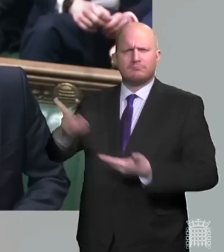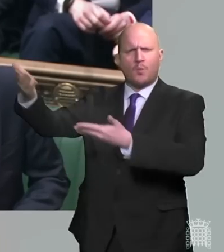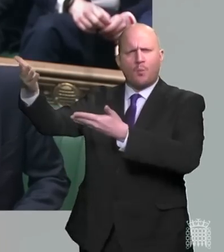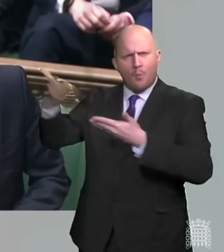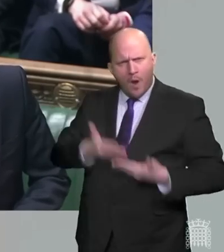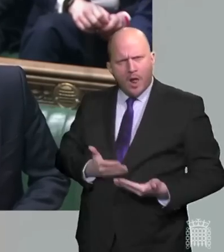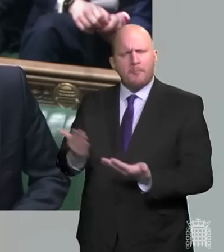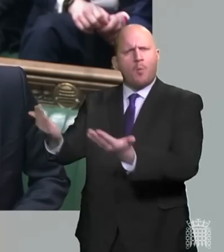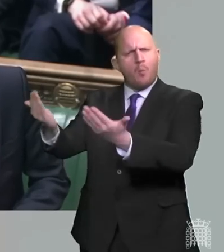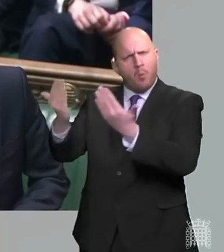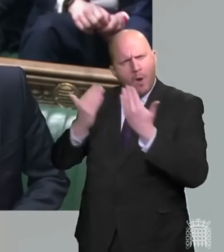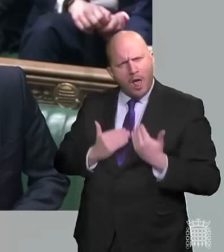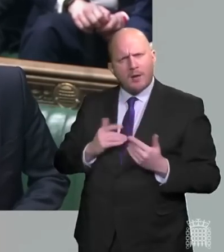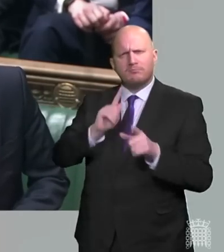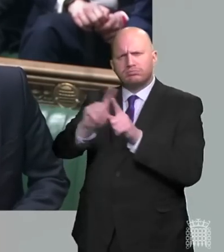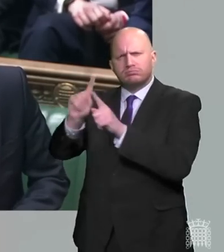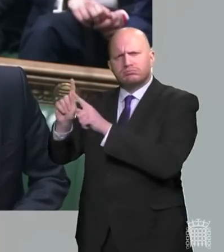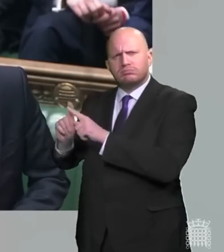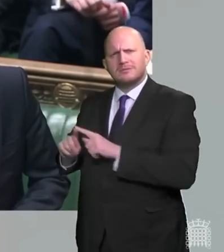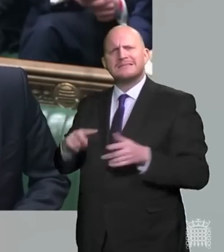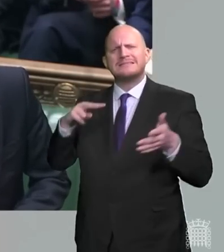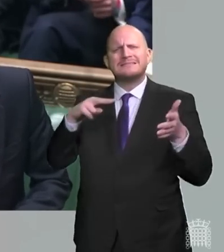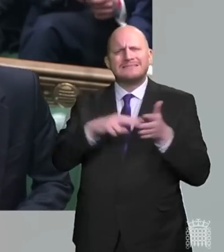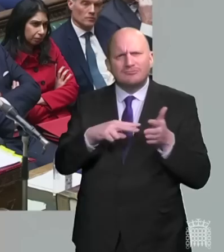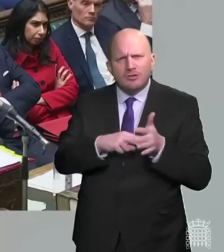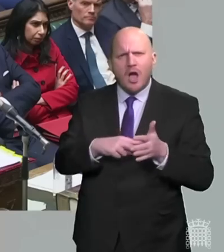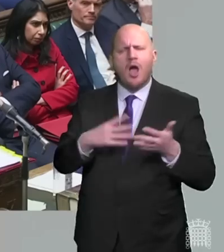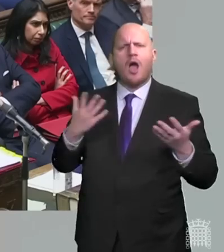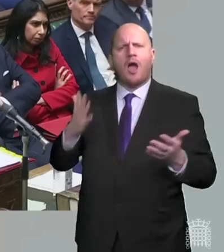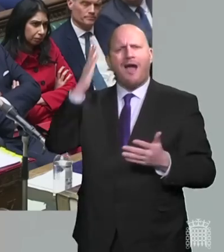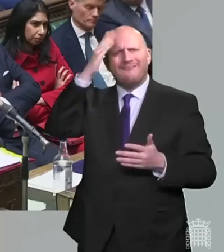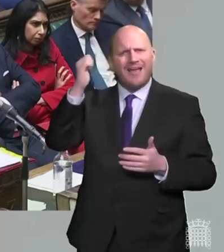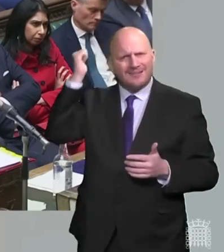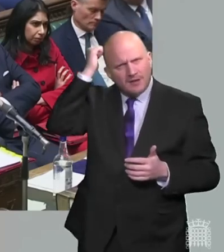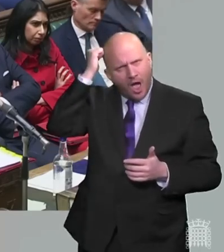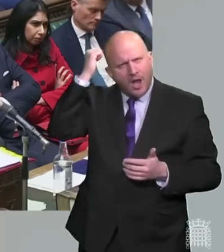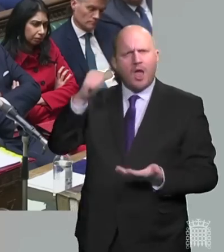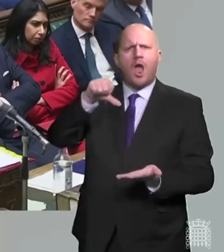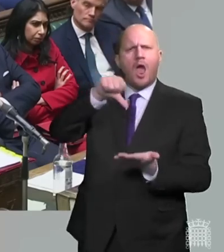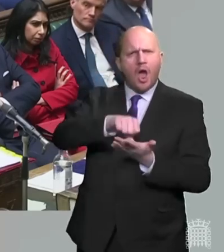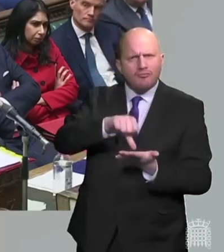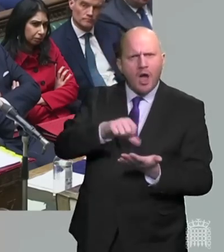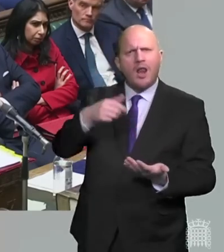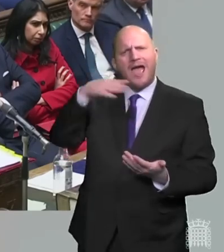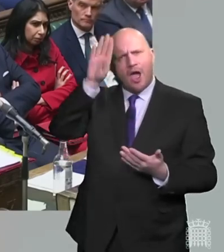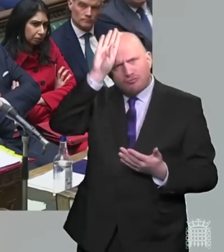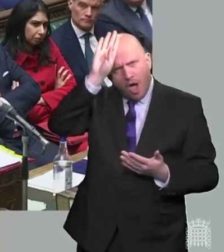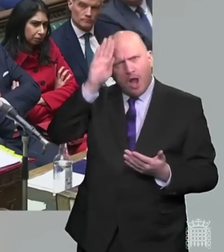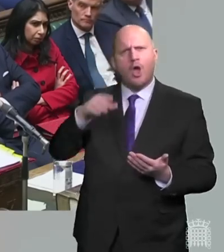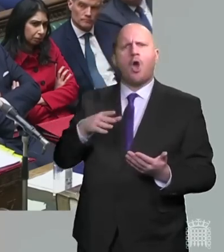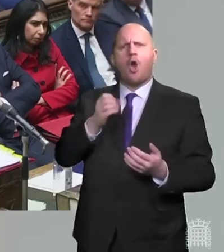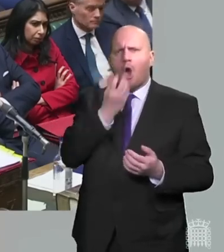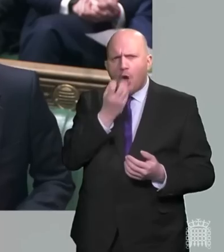few years, from Syria, from Afghanistan, from Ukraine, from Hong Kong, and provided refuge and sanctuary to many children in that